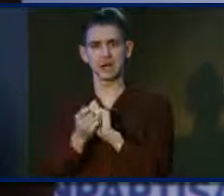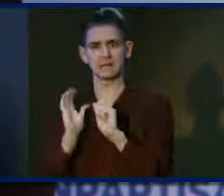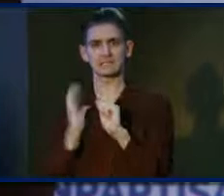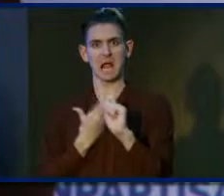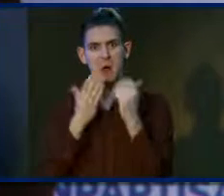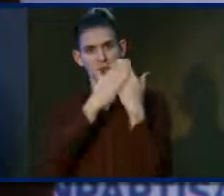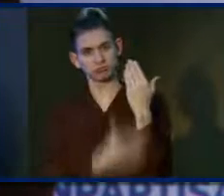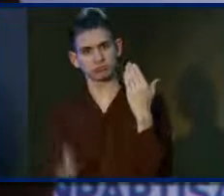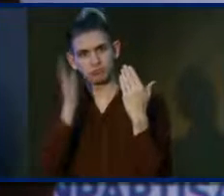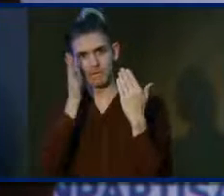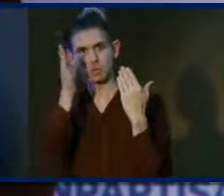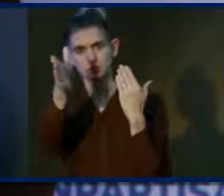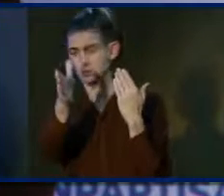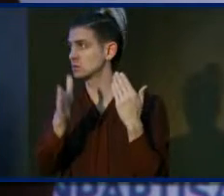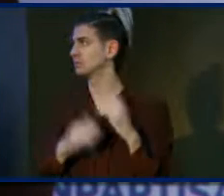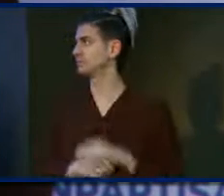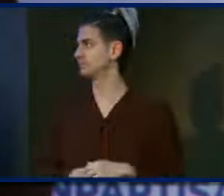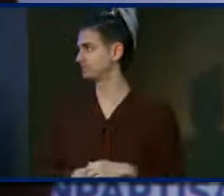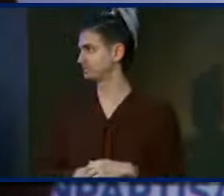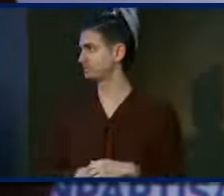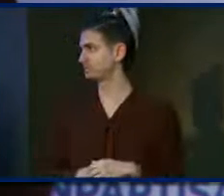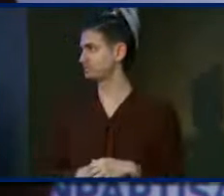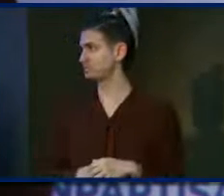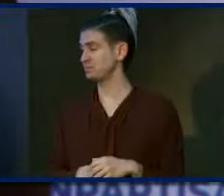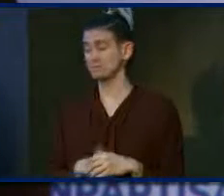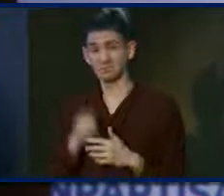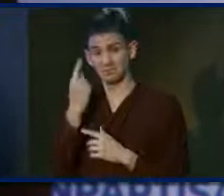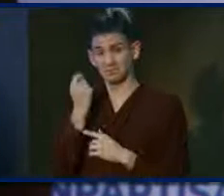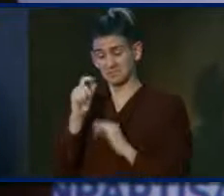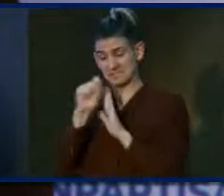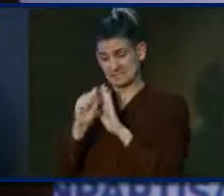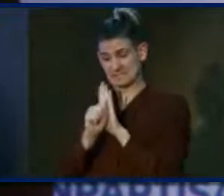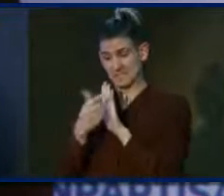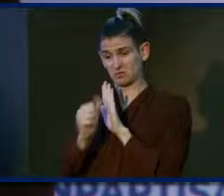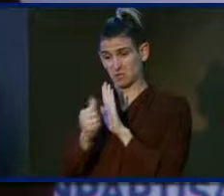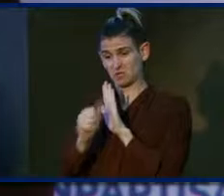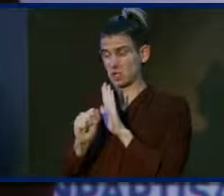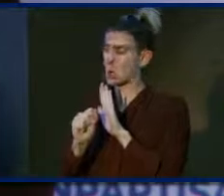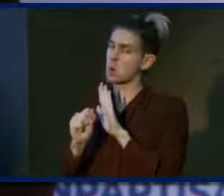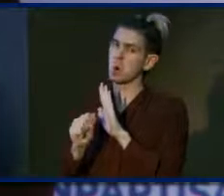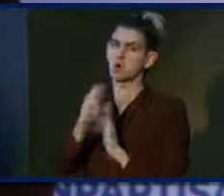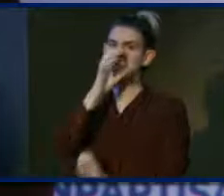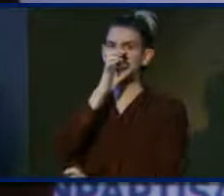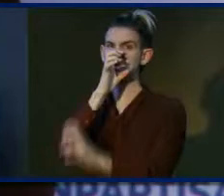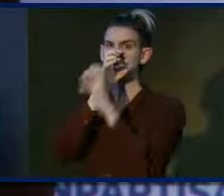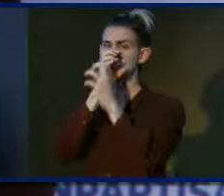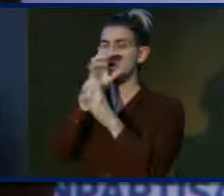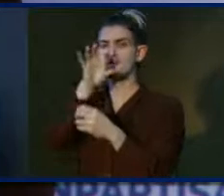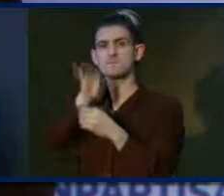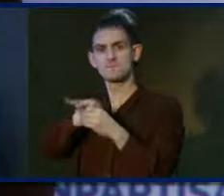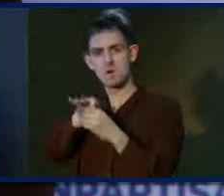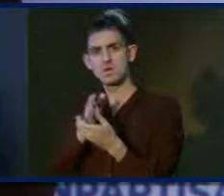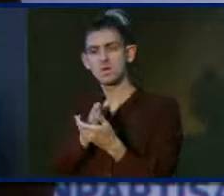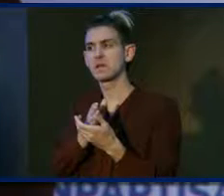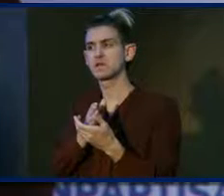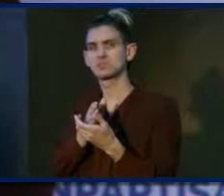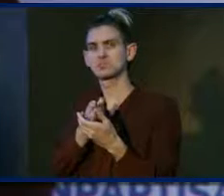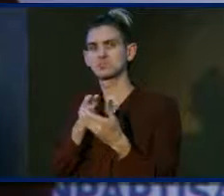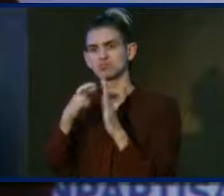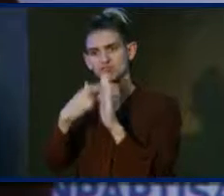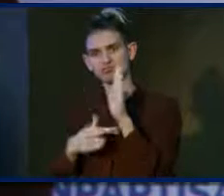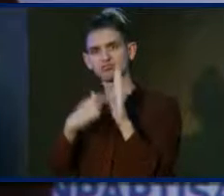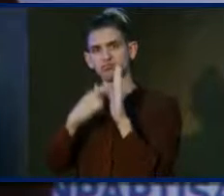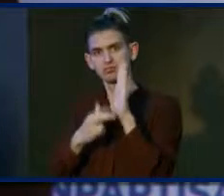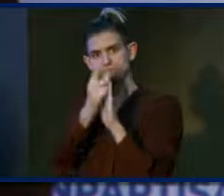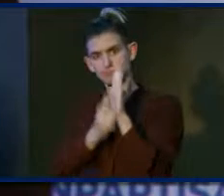In response, Georgia saw some of the harshest voter suppression tactics that we've seen in decades. Earlier this year, Georgia signed into